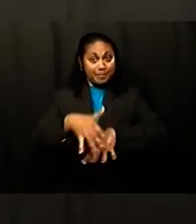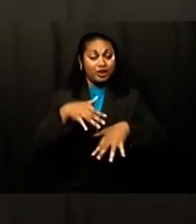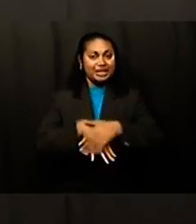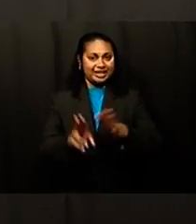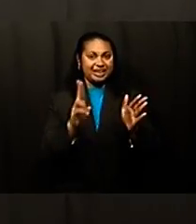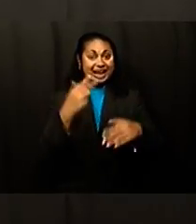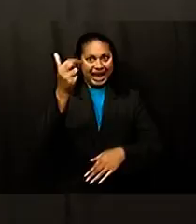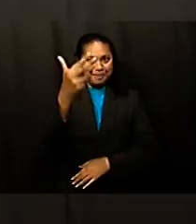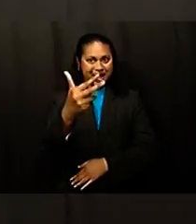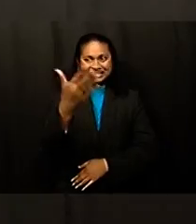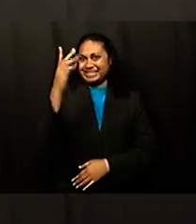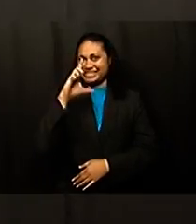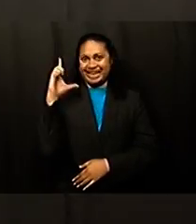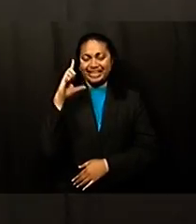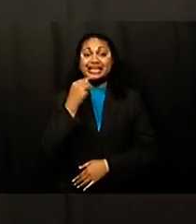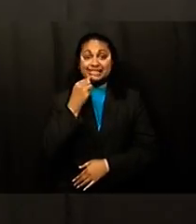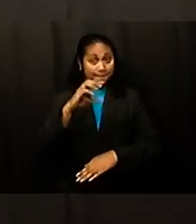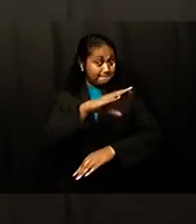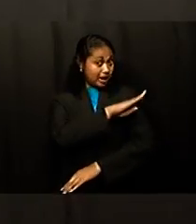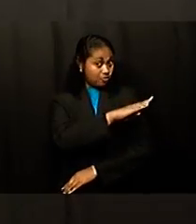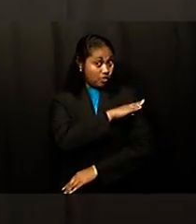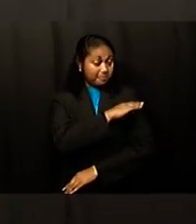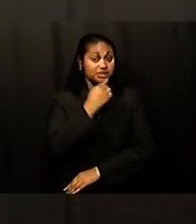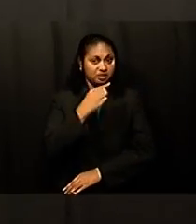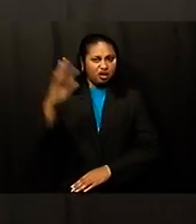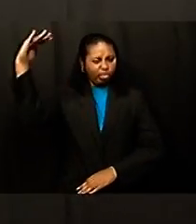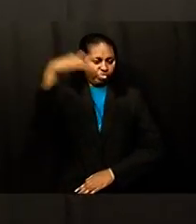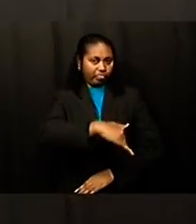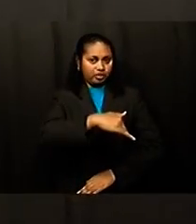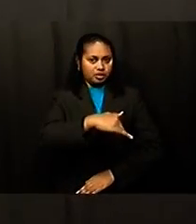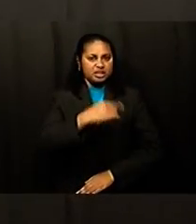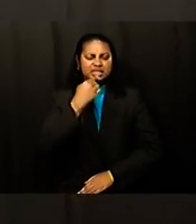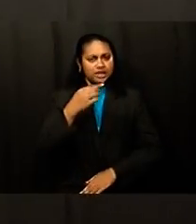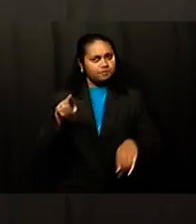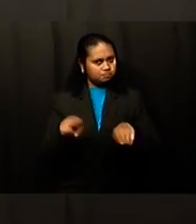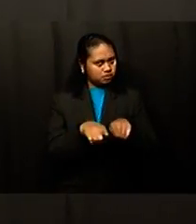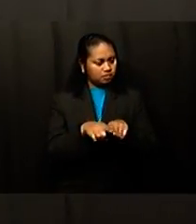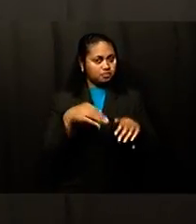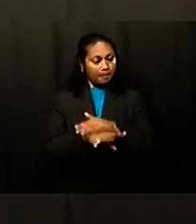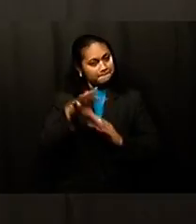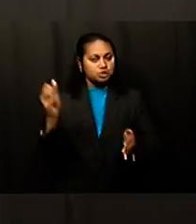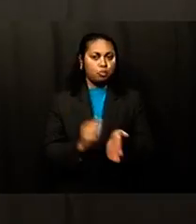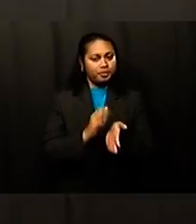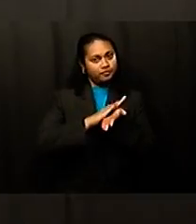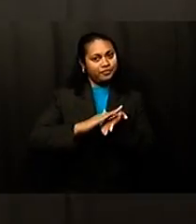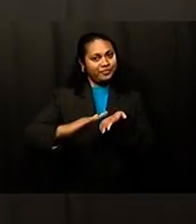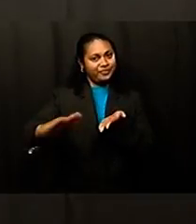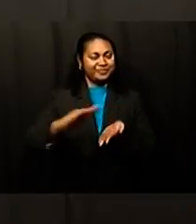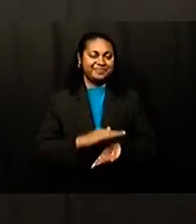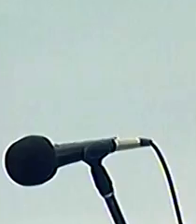Parade in Narere yesterday. Commodore Bainimarama said corruption is still very rife in the force, and this needs to be weeded out.